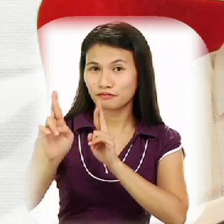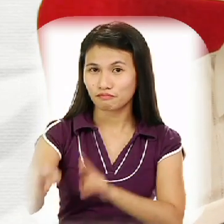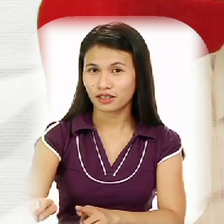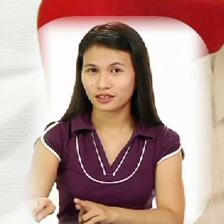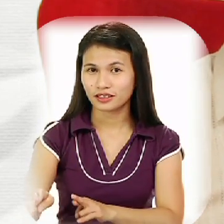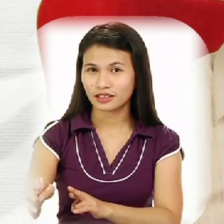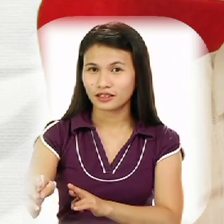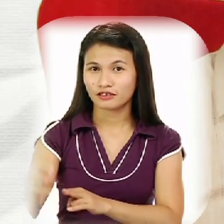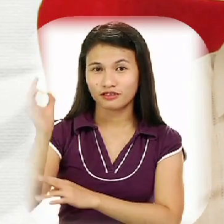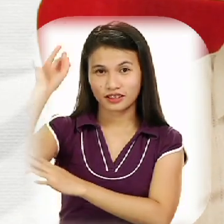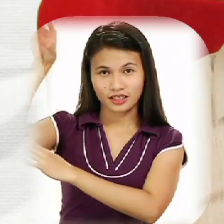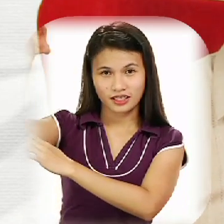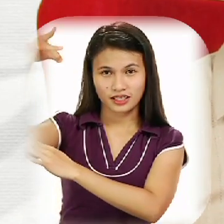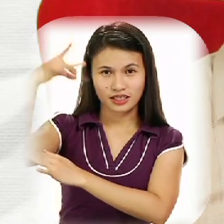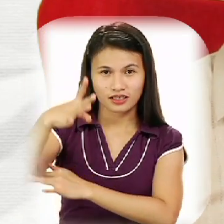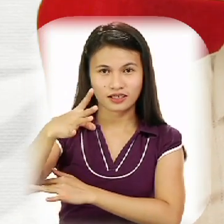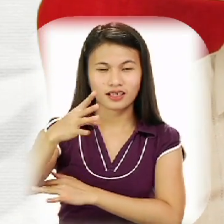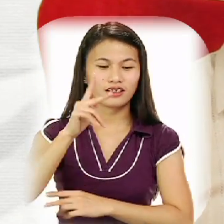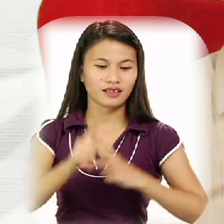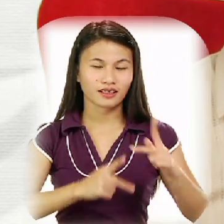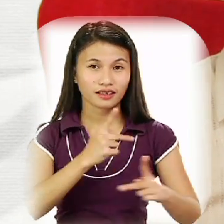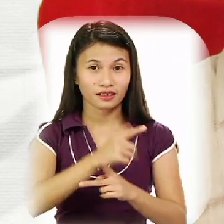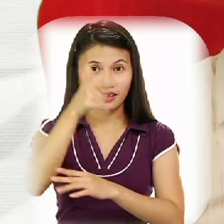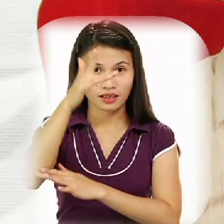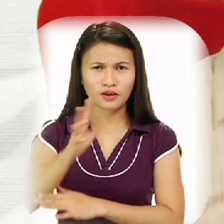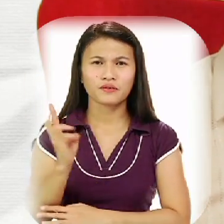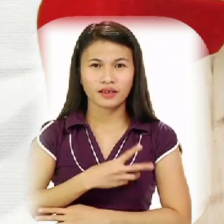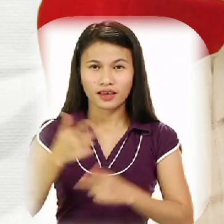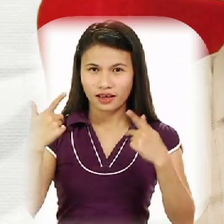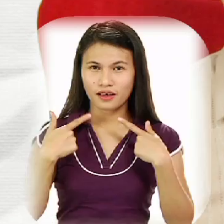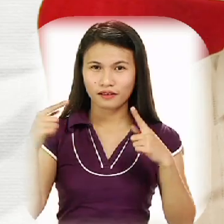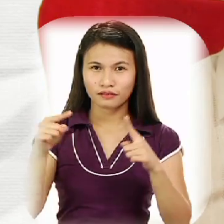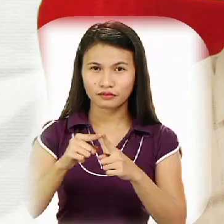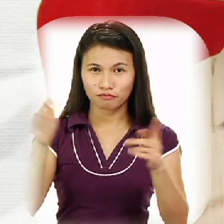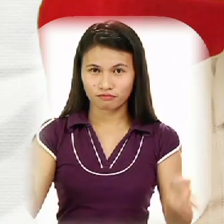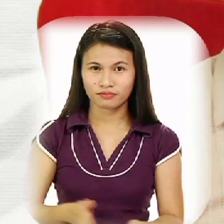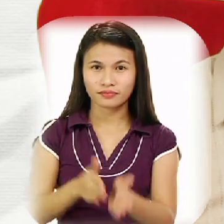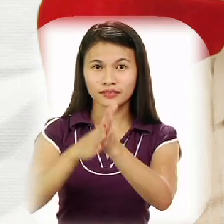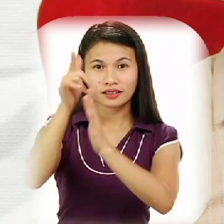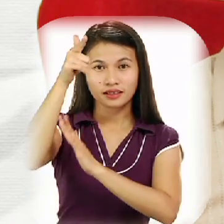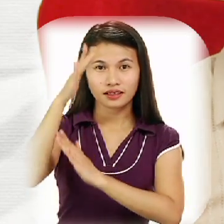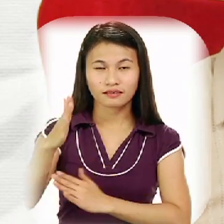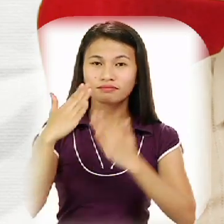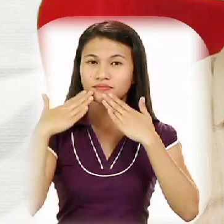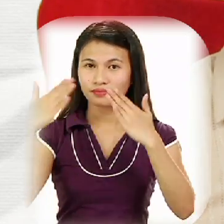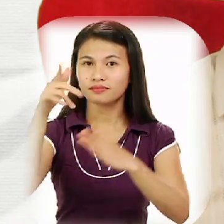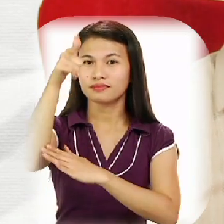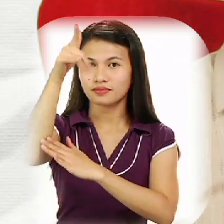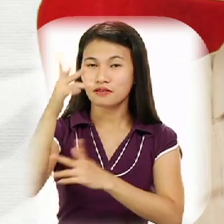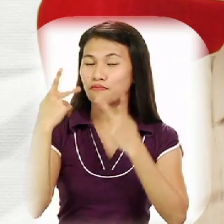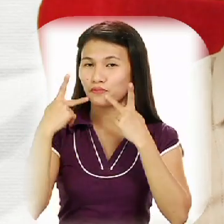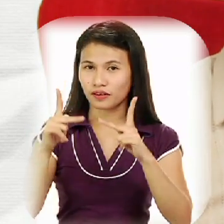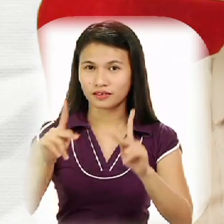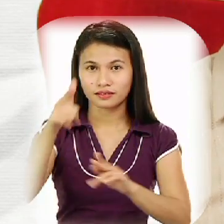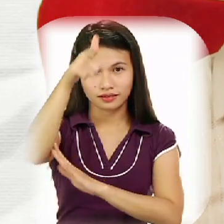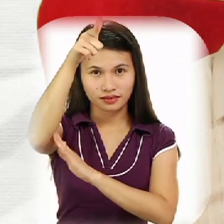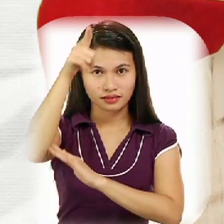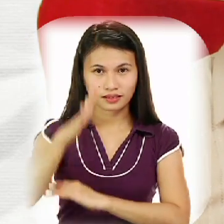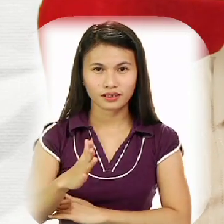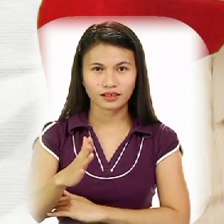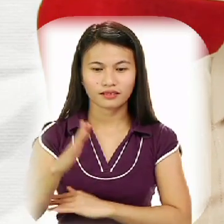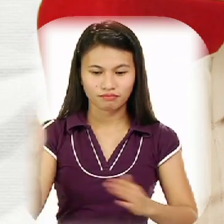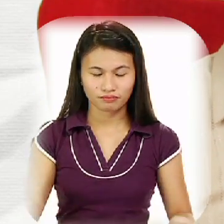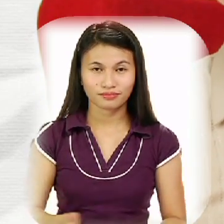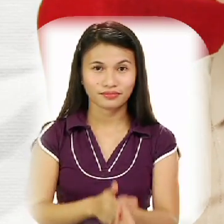a fitting response to the gracious God. We have to praise God. We have to be grateful to God. We have to